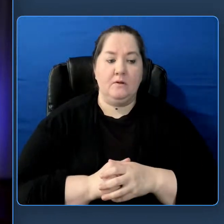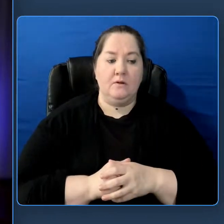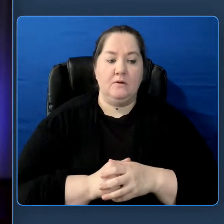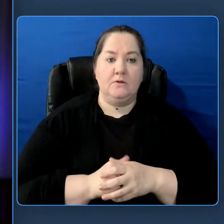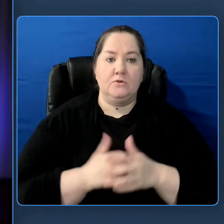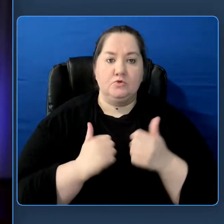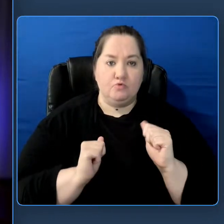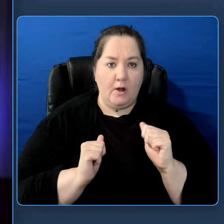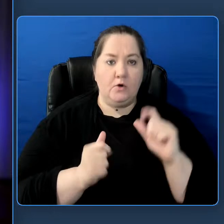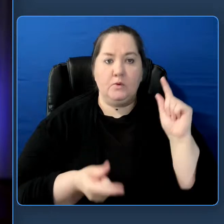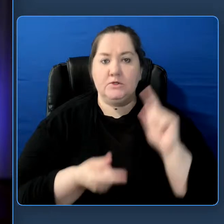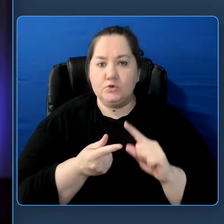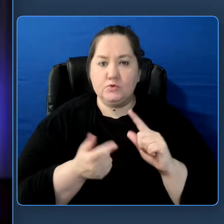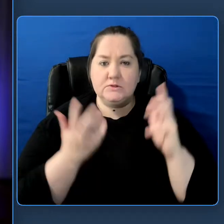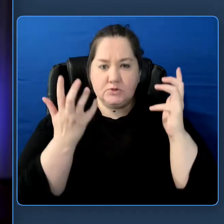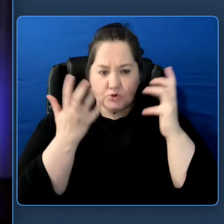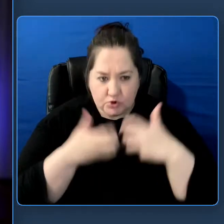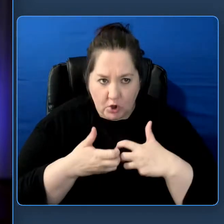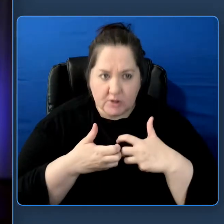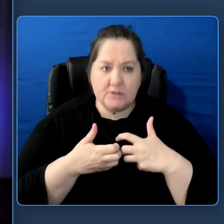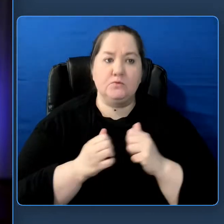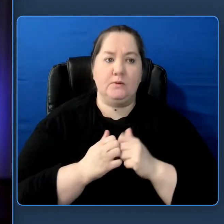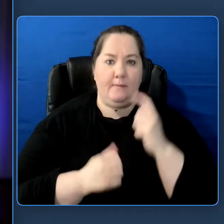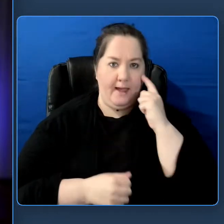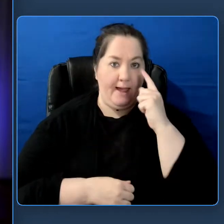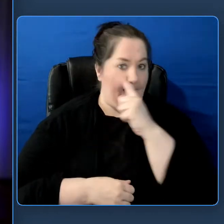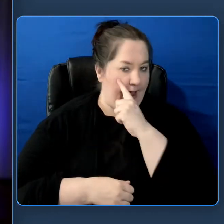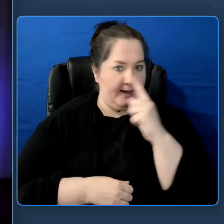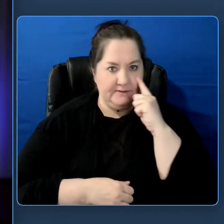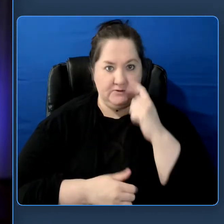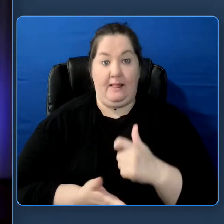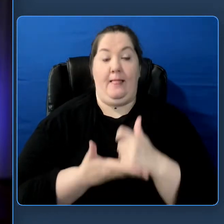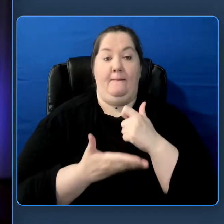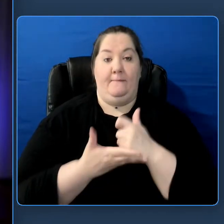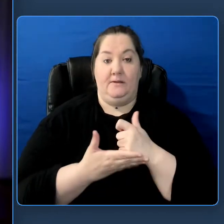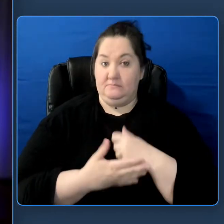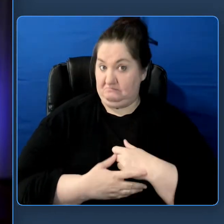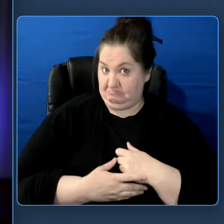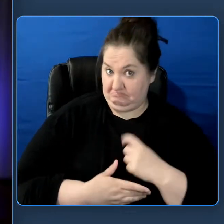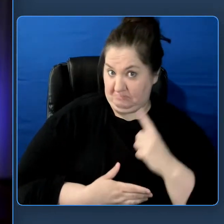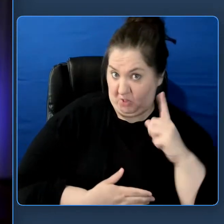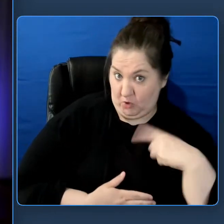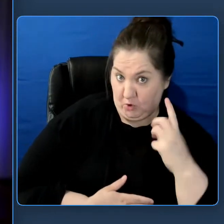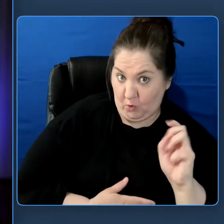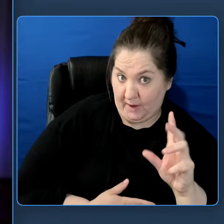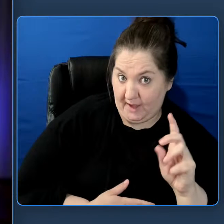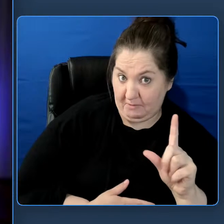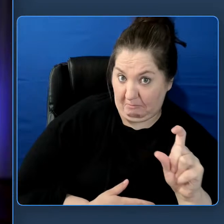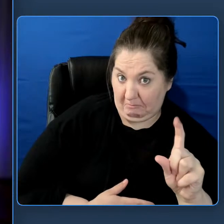to reduce the darkness around my eyes and such. And how am I doing?